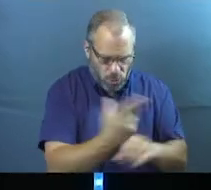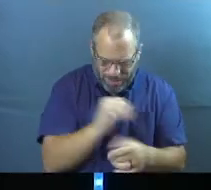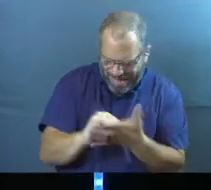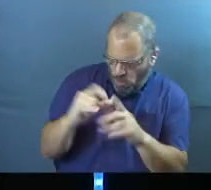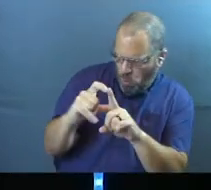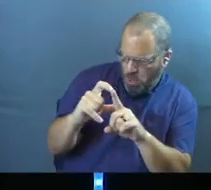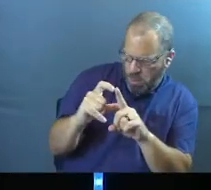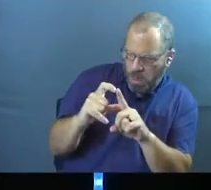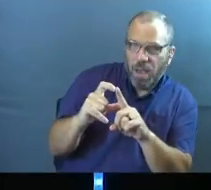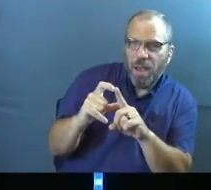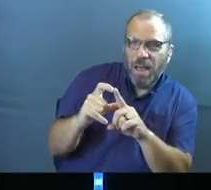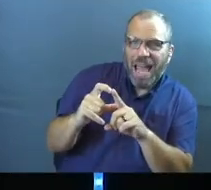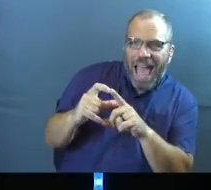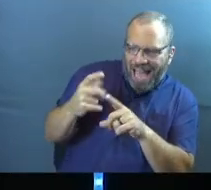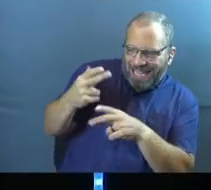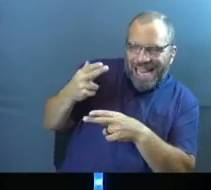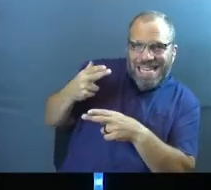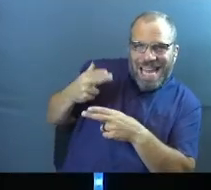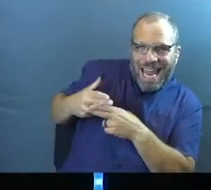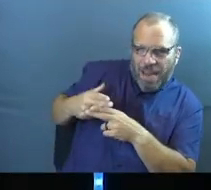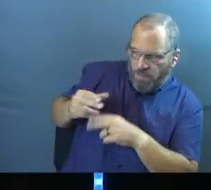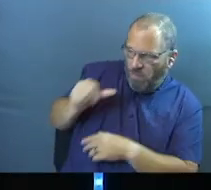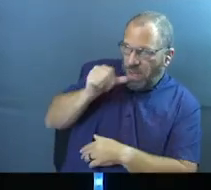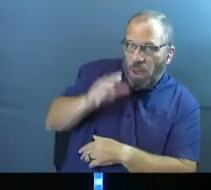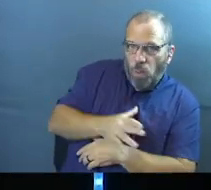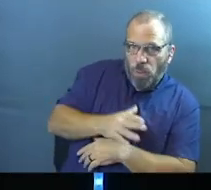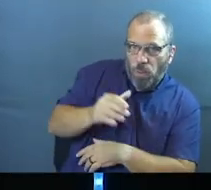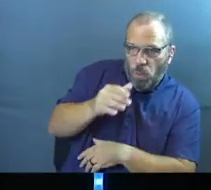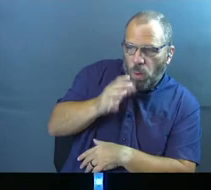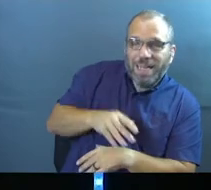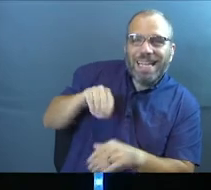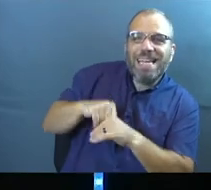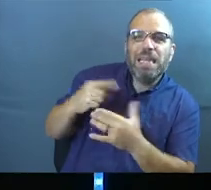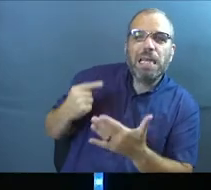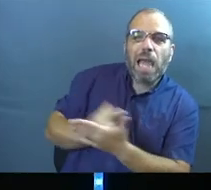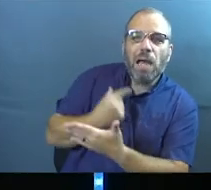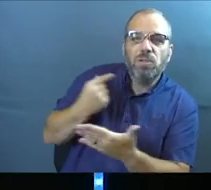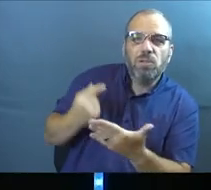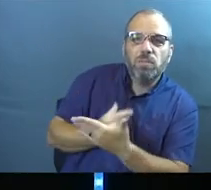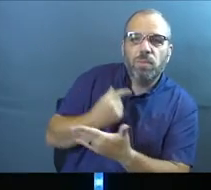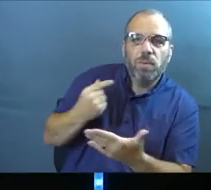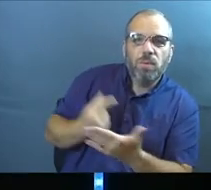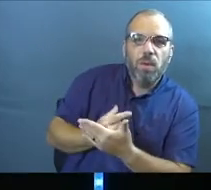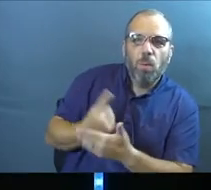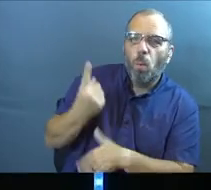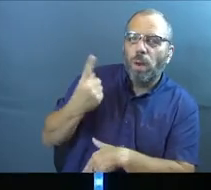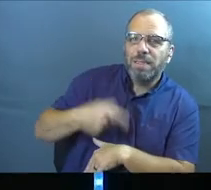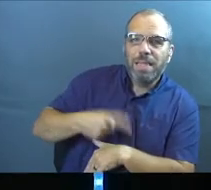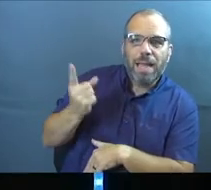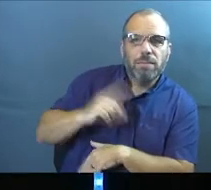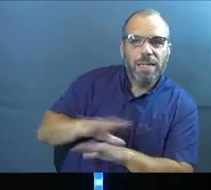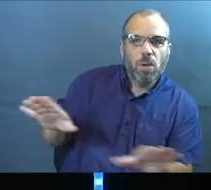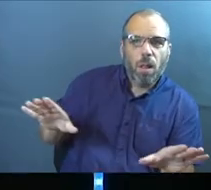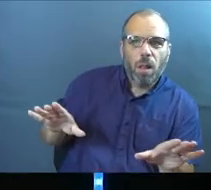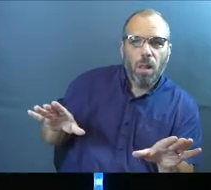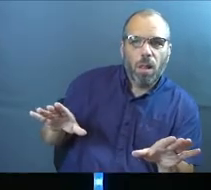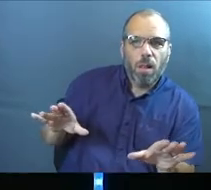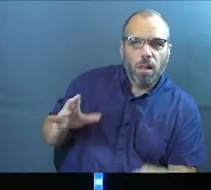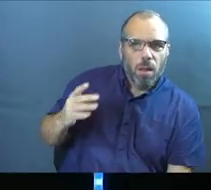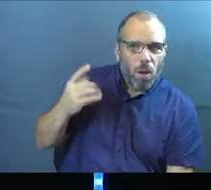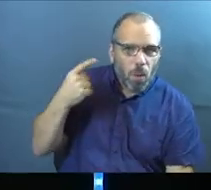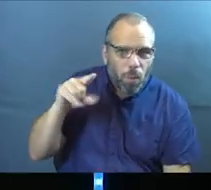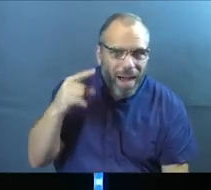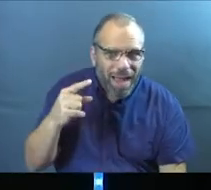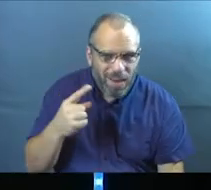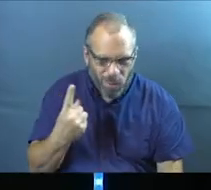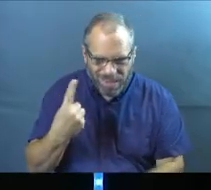uses it as a name for somebody in the Gospels. Only this time. Why?